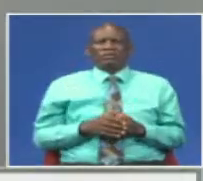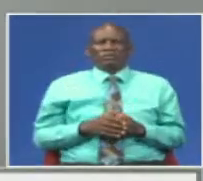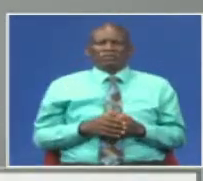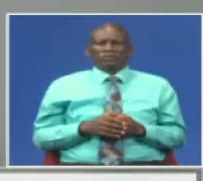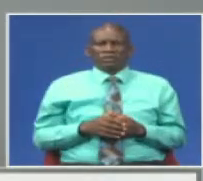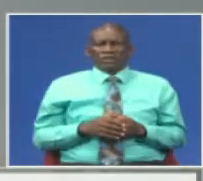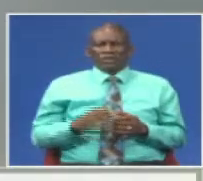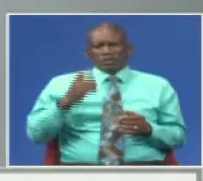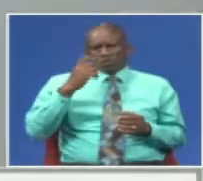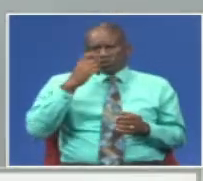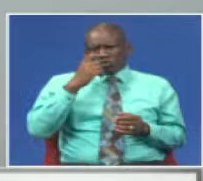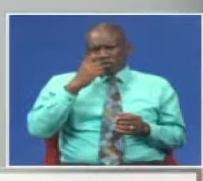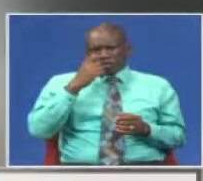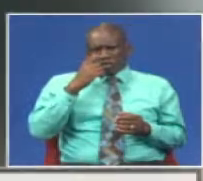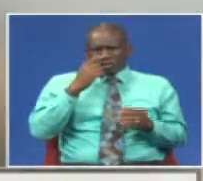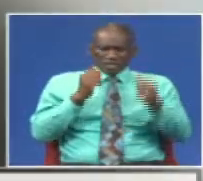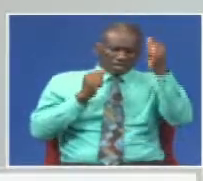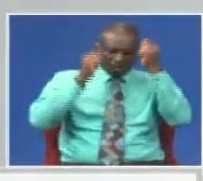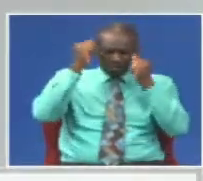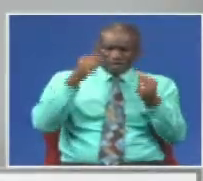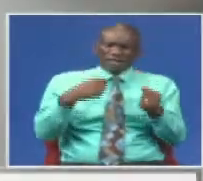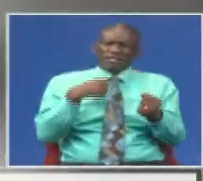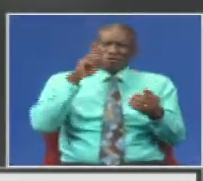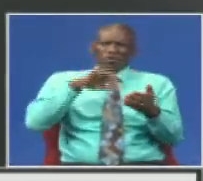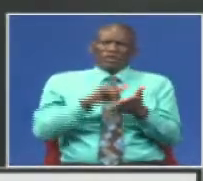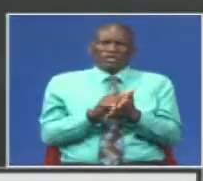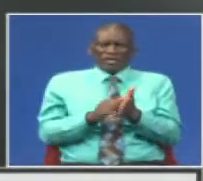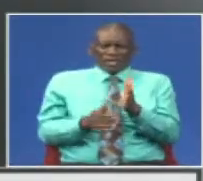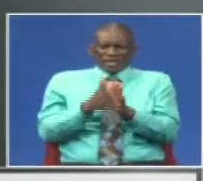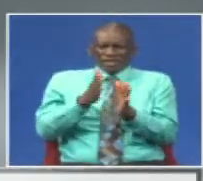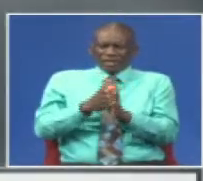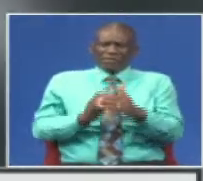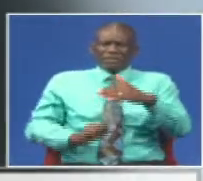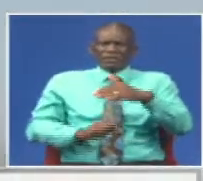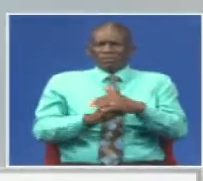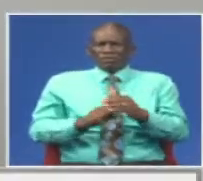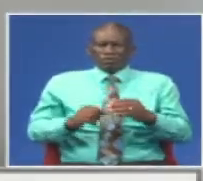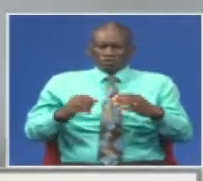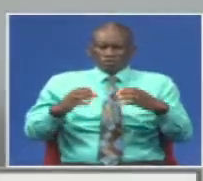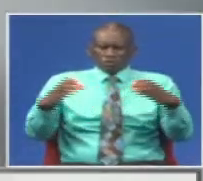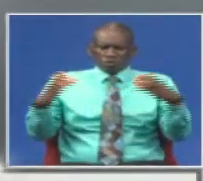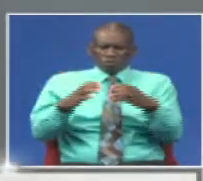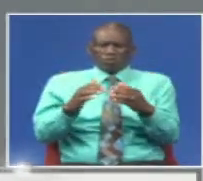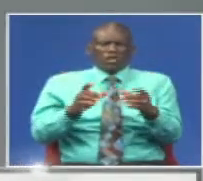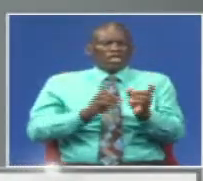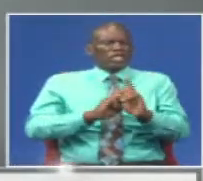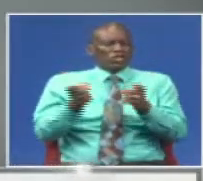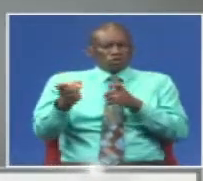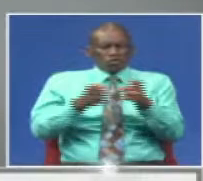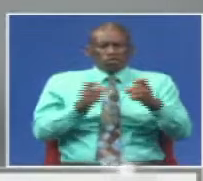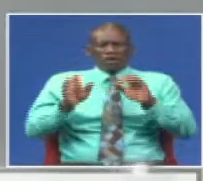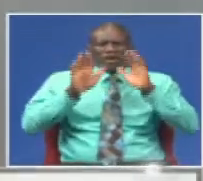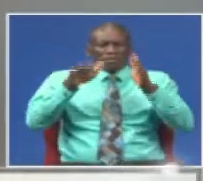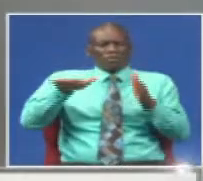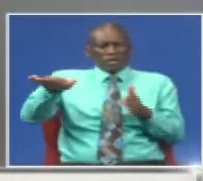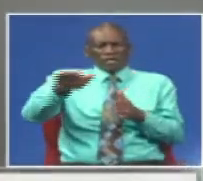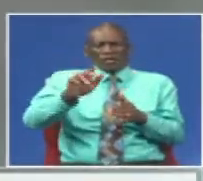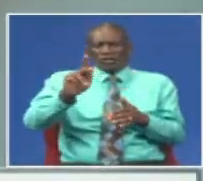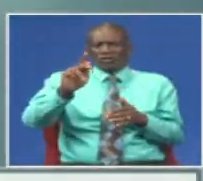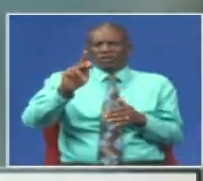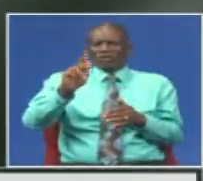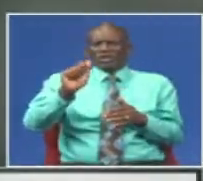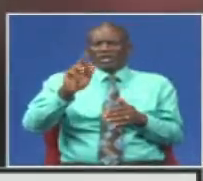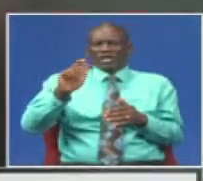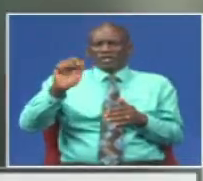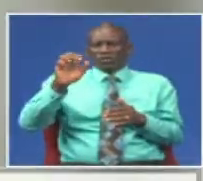The Sudanese military has dismissed claims from the rapid support forces that they are in control of key sites in Khartoum, including